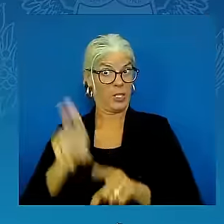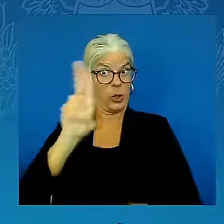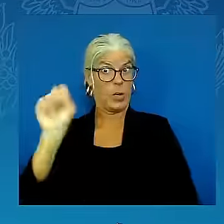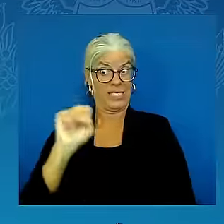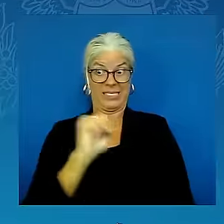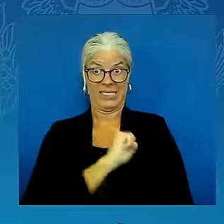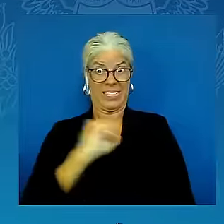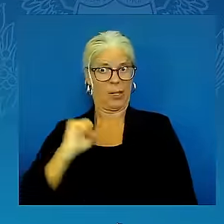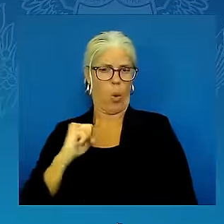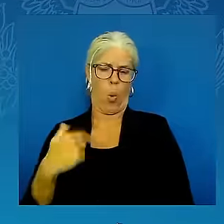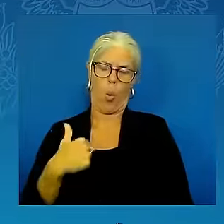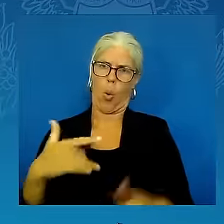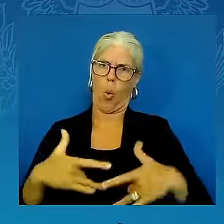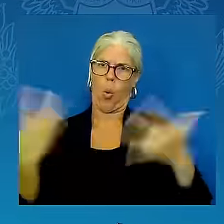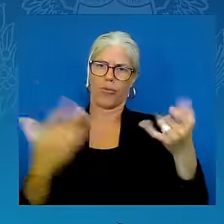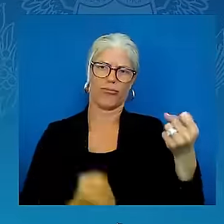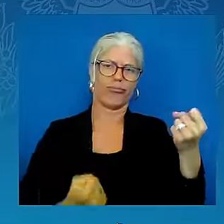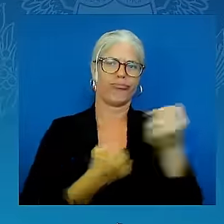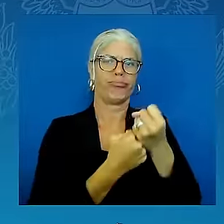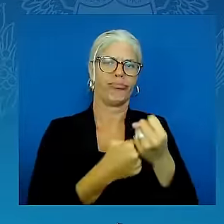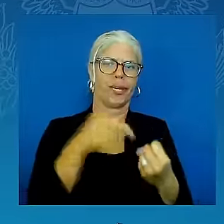with the President,